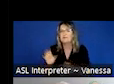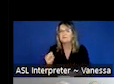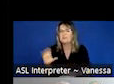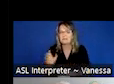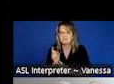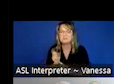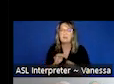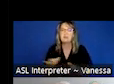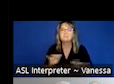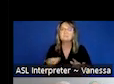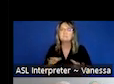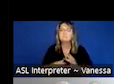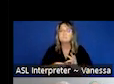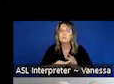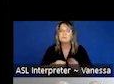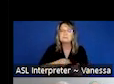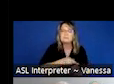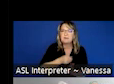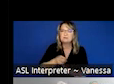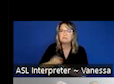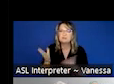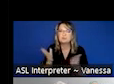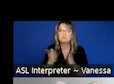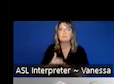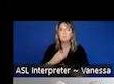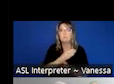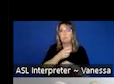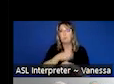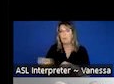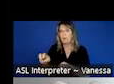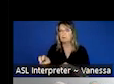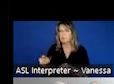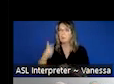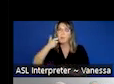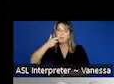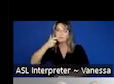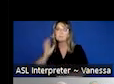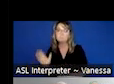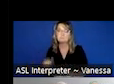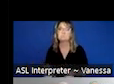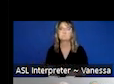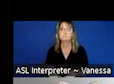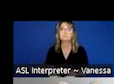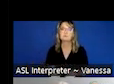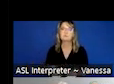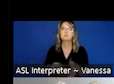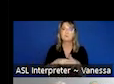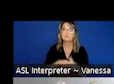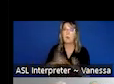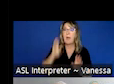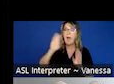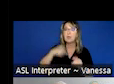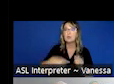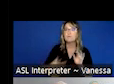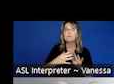them additional specialty services before routing them to a Lifeline crisis agent. So it starts with, hi, you've reached